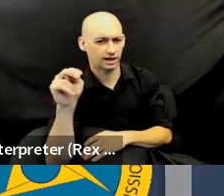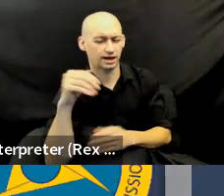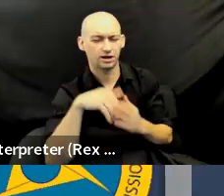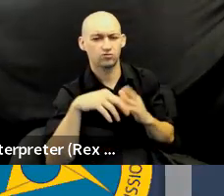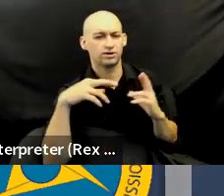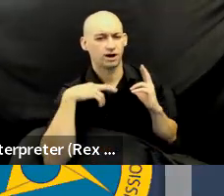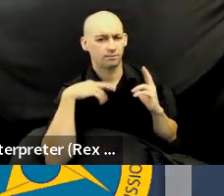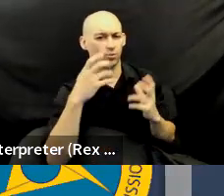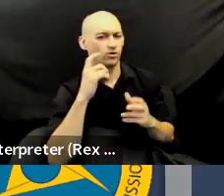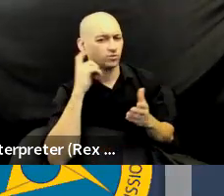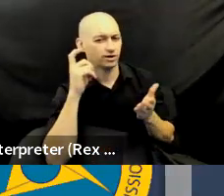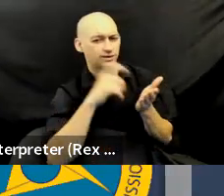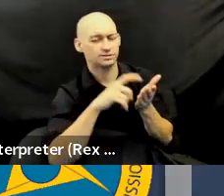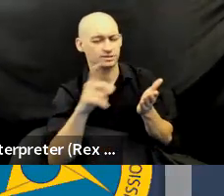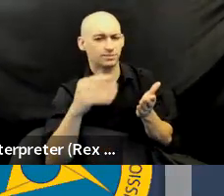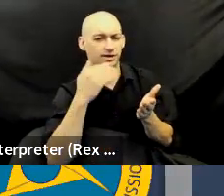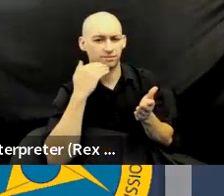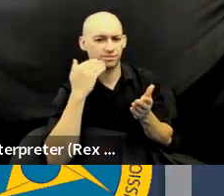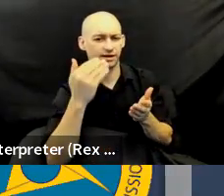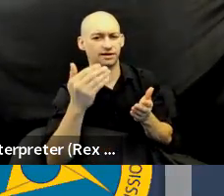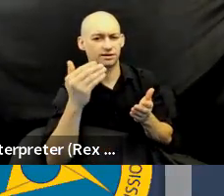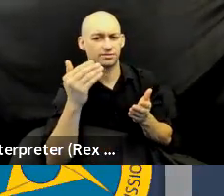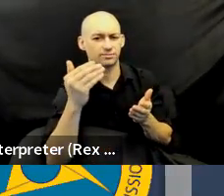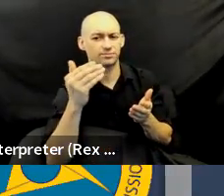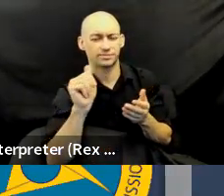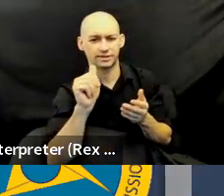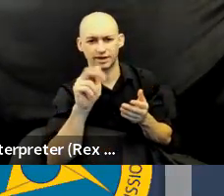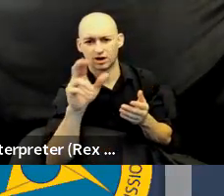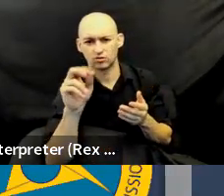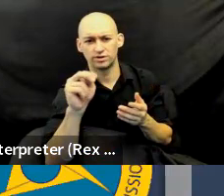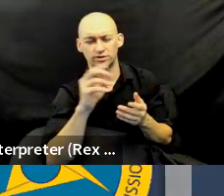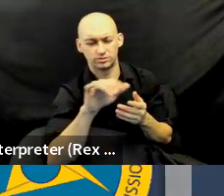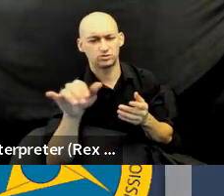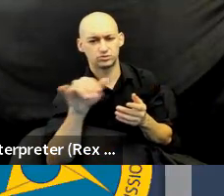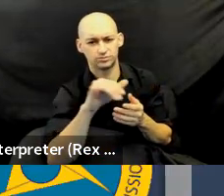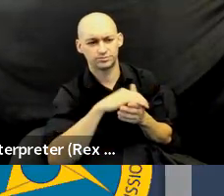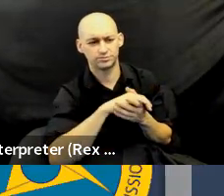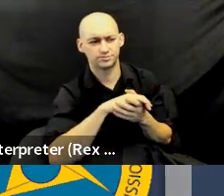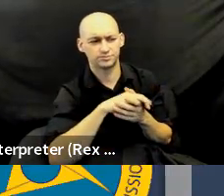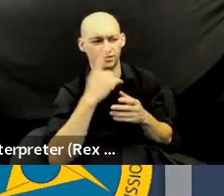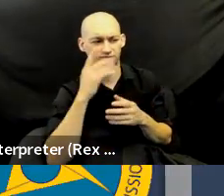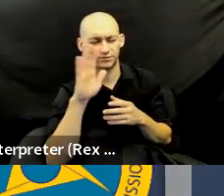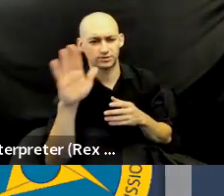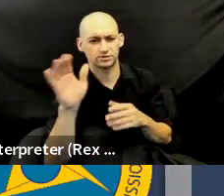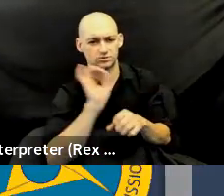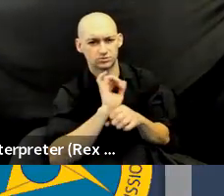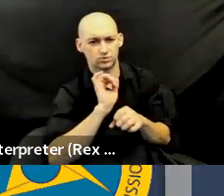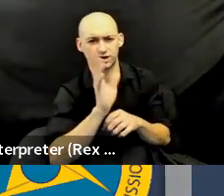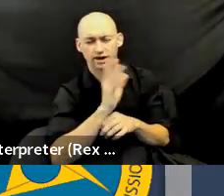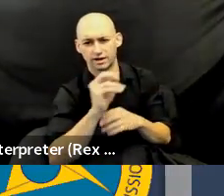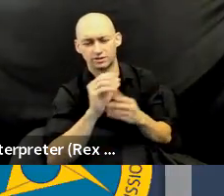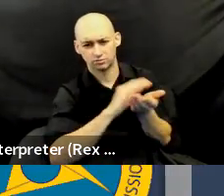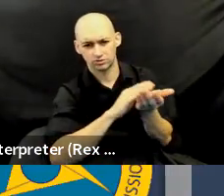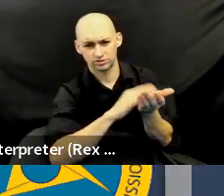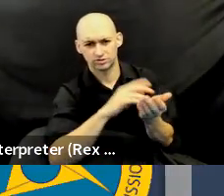want to recognize and thank Aaron as well and for his work and congratulate him on his new